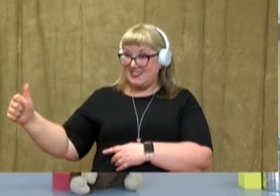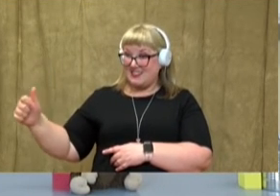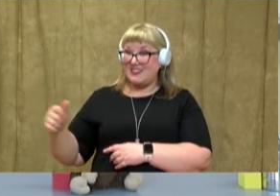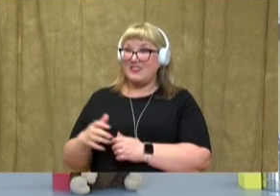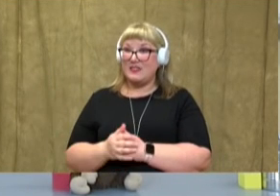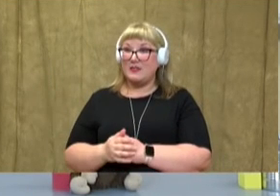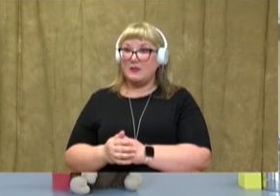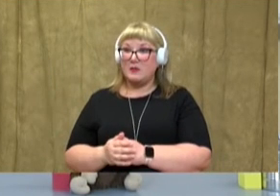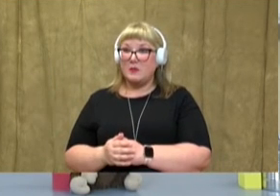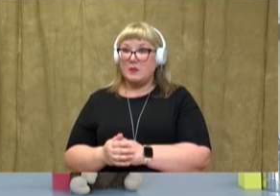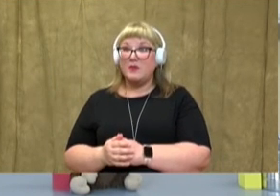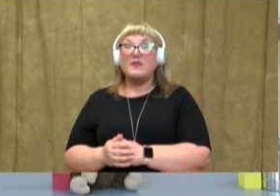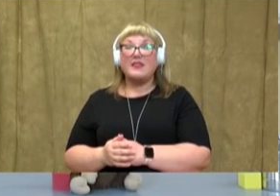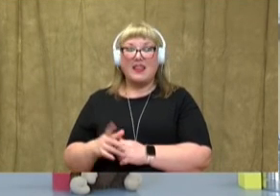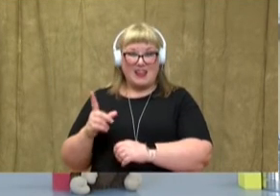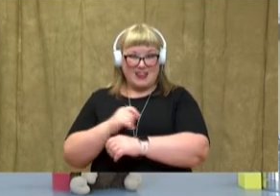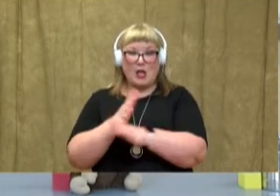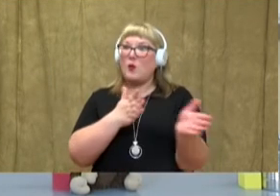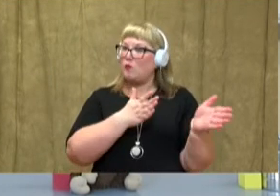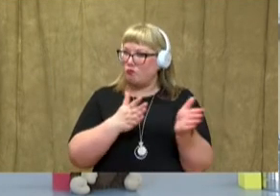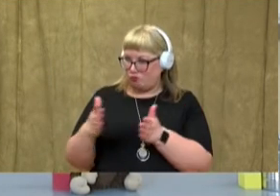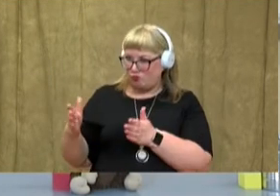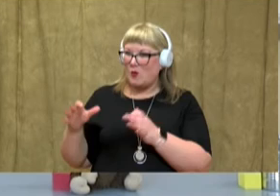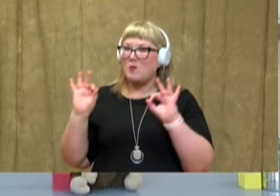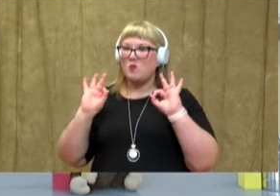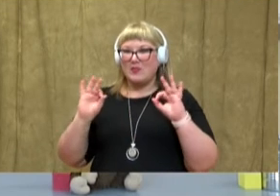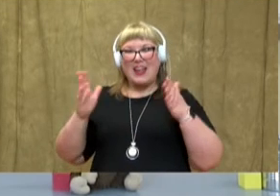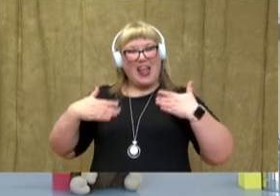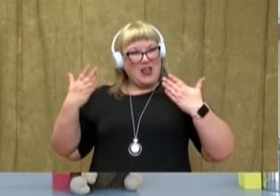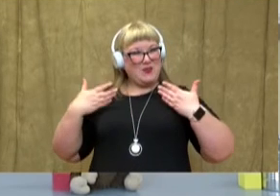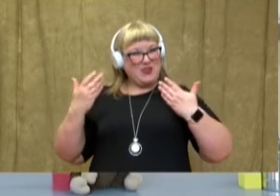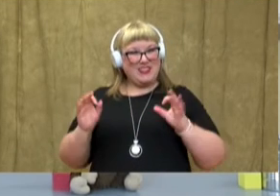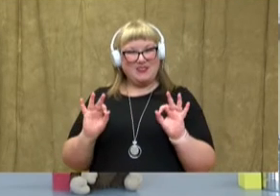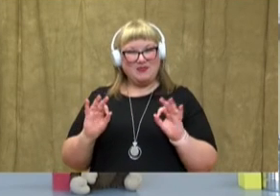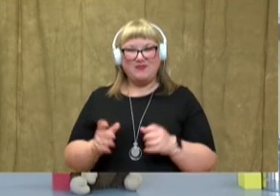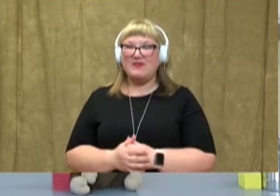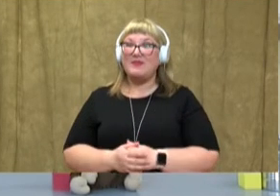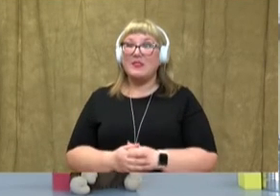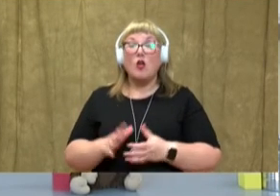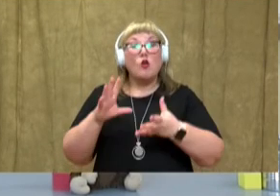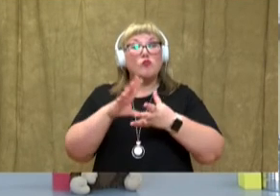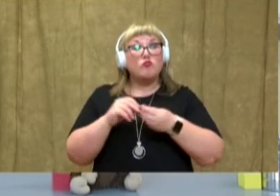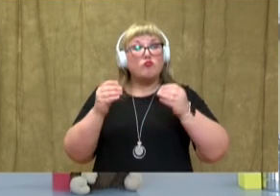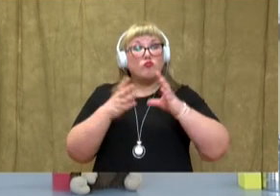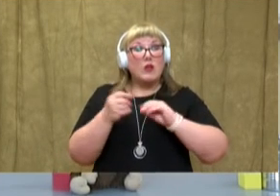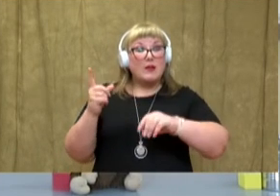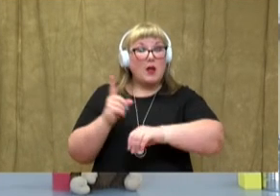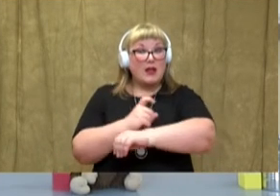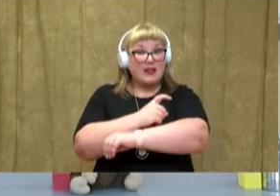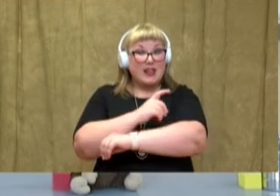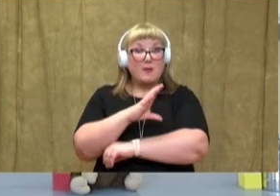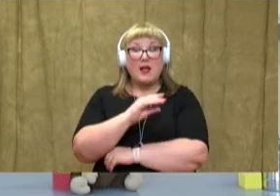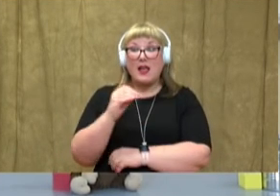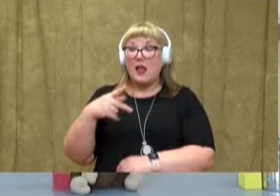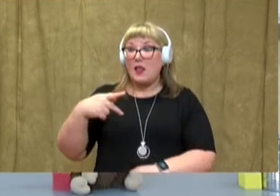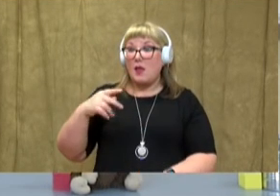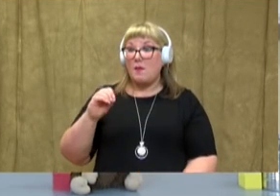1, 2, 3, 4, 5, 6, 7, 8, 9, 10. Our caterpillar is back in order and very happy. In the story of the caterpillar and the pollywog,